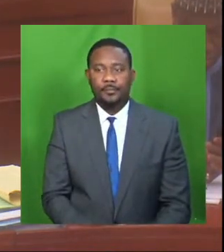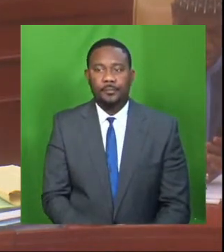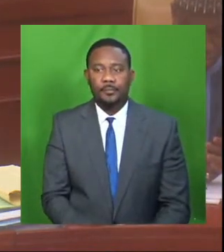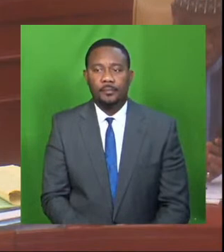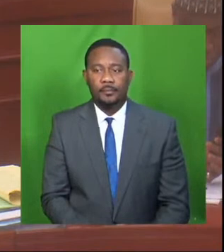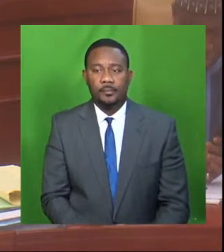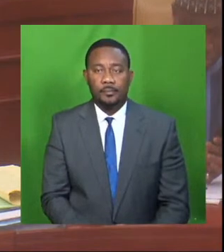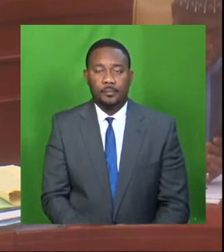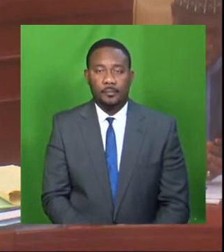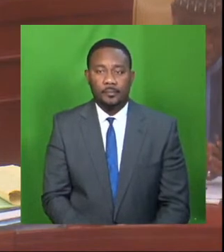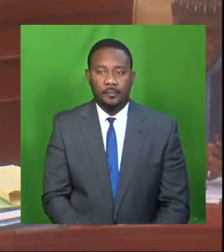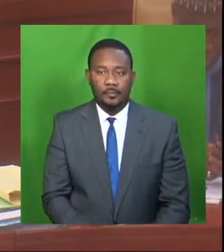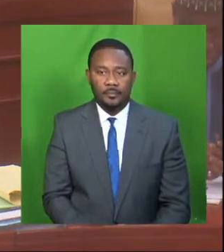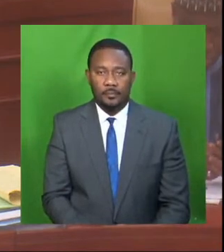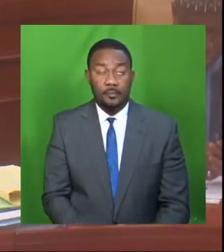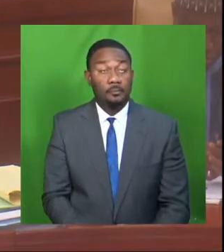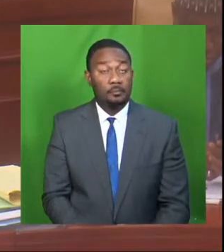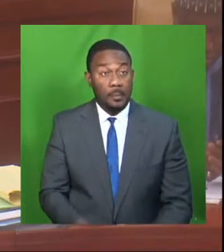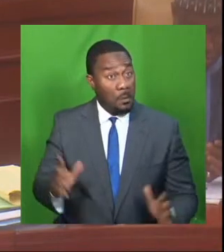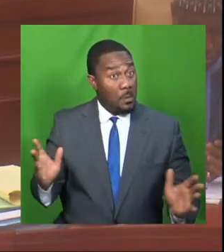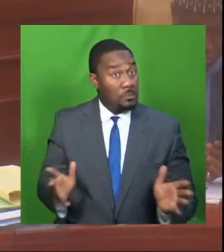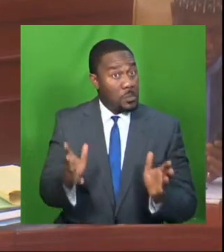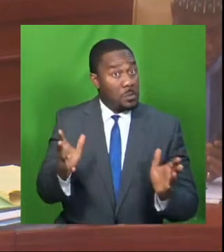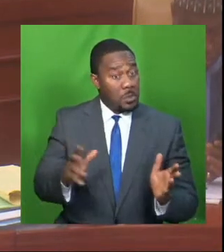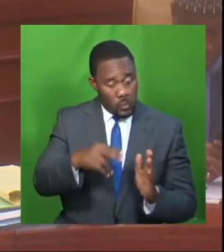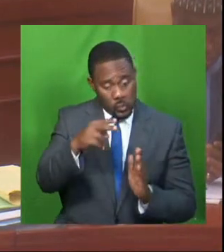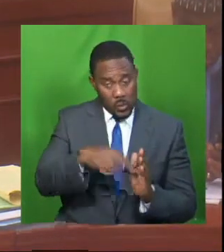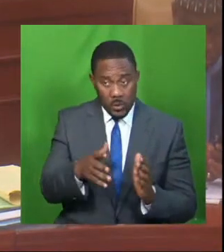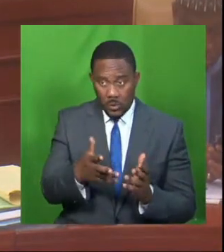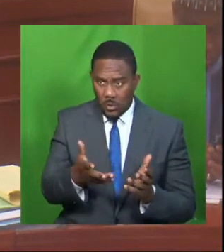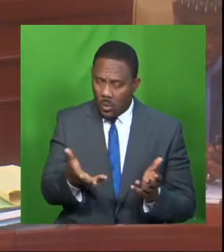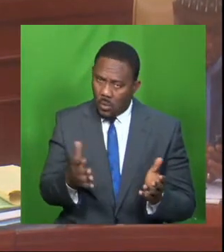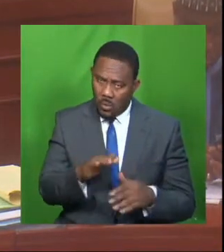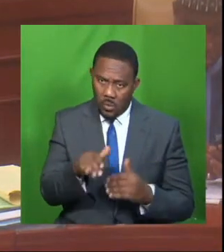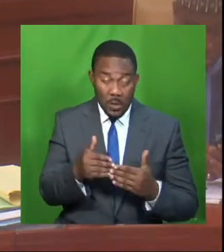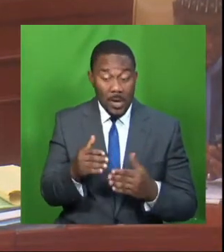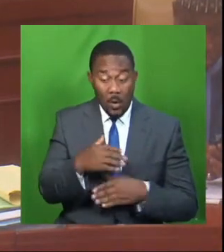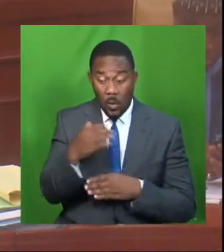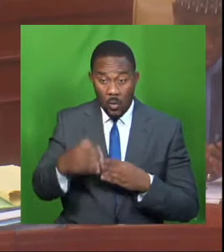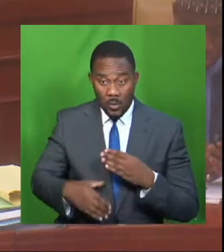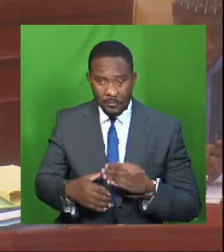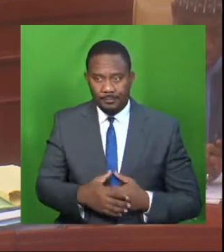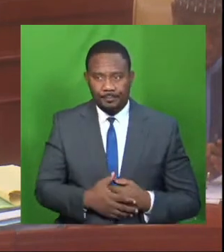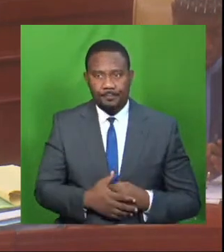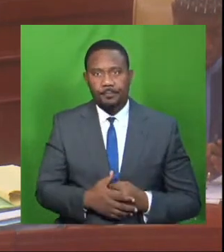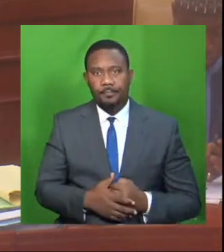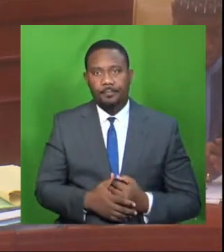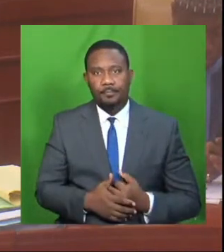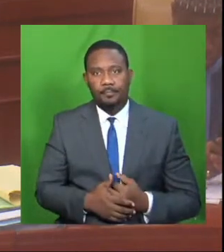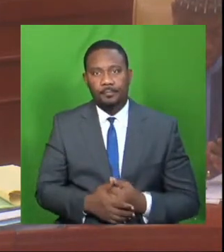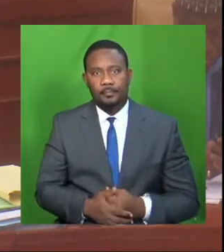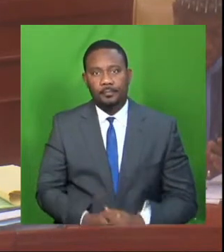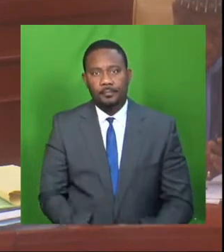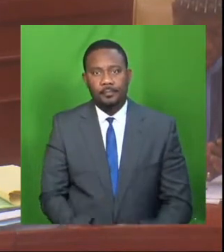the Hansa capture the entire report as having been read, whilst I dwell on few